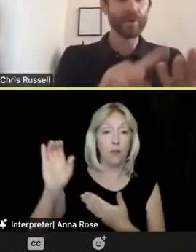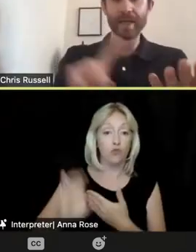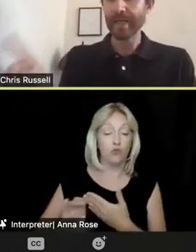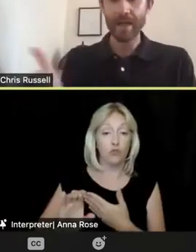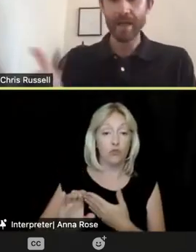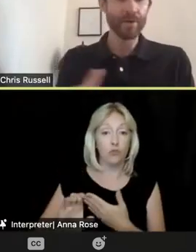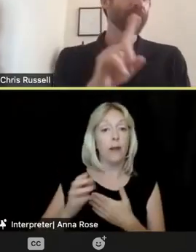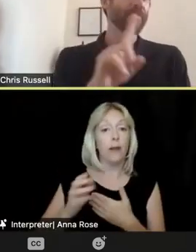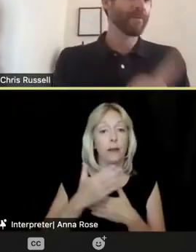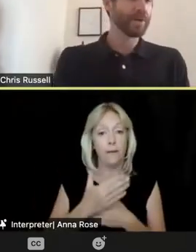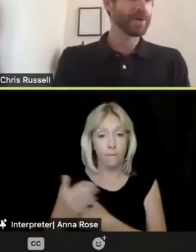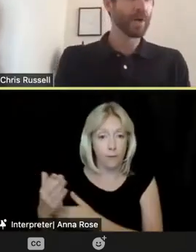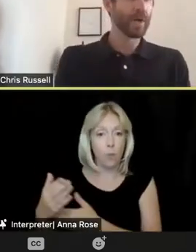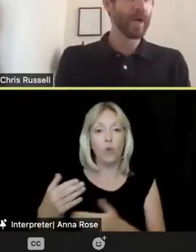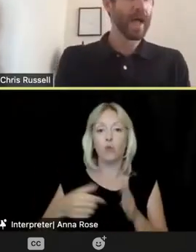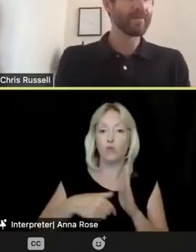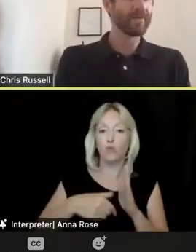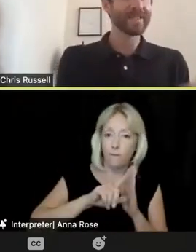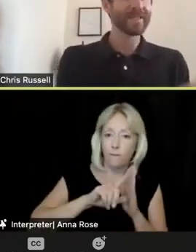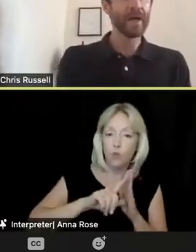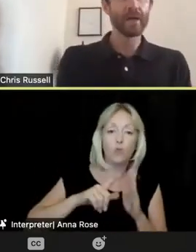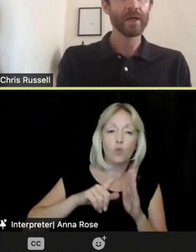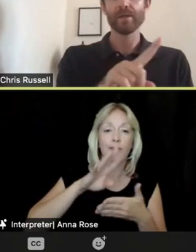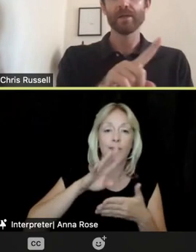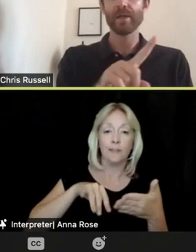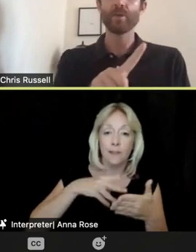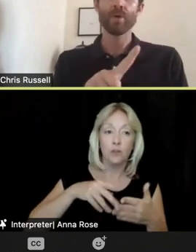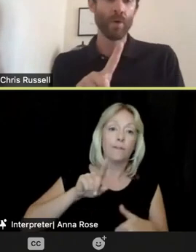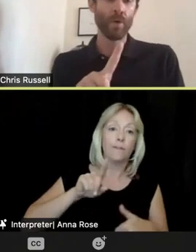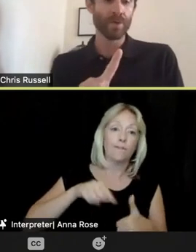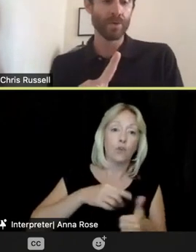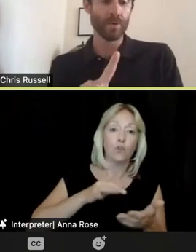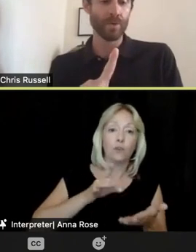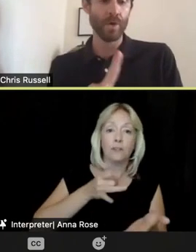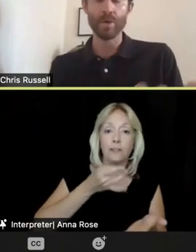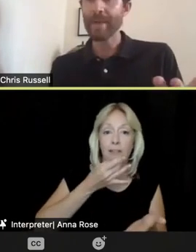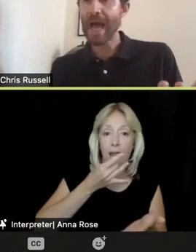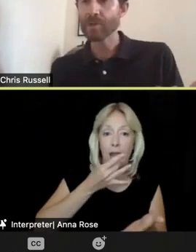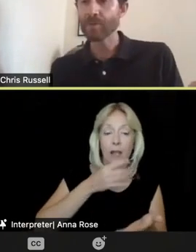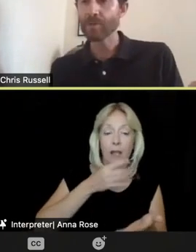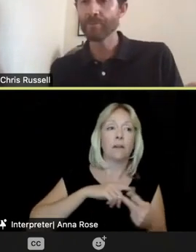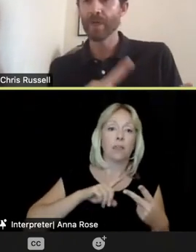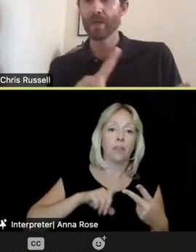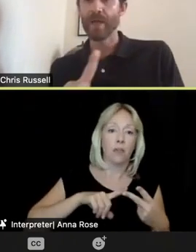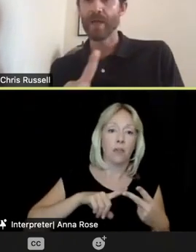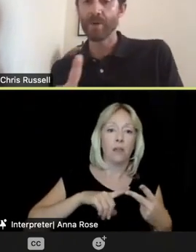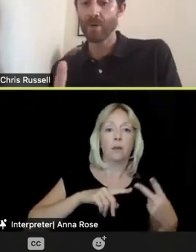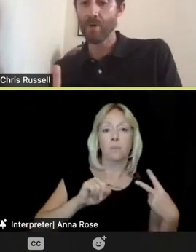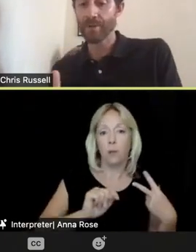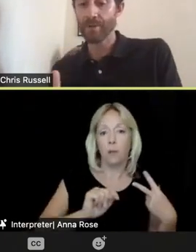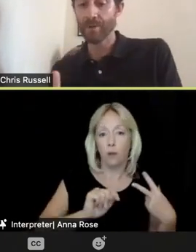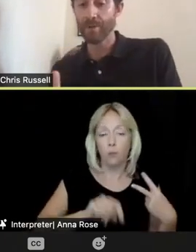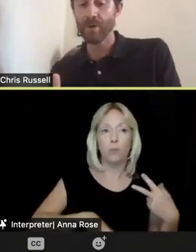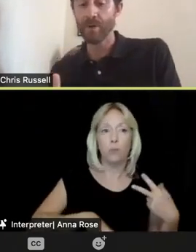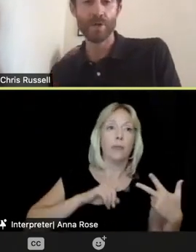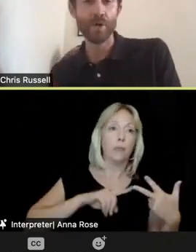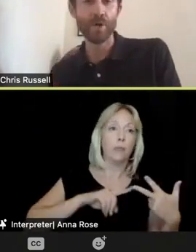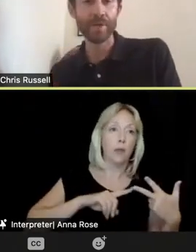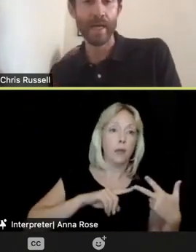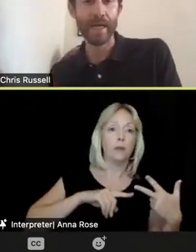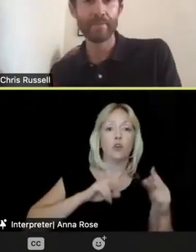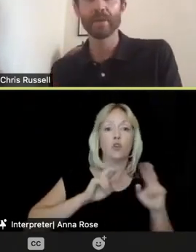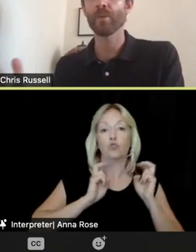go through the daily calendar. First, we're going to have a snack. Then we're going to go to the bathroom. Then we're going to go